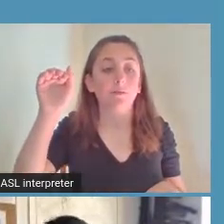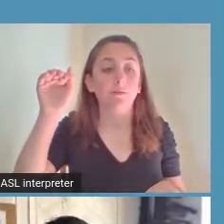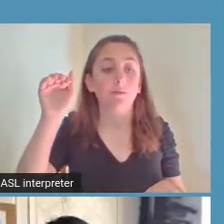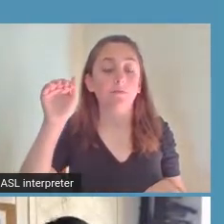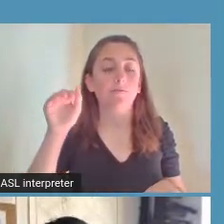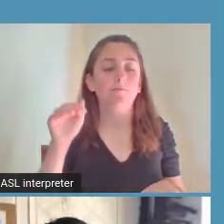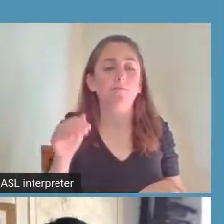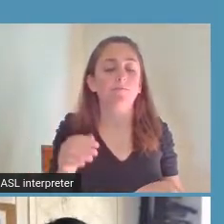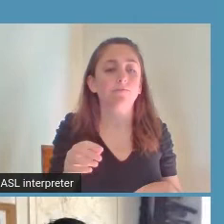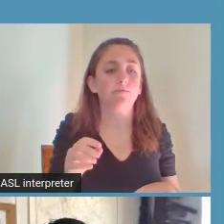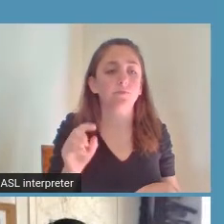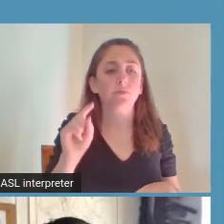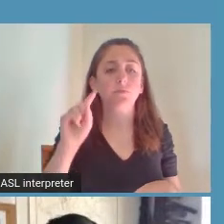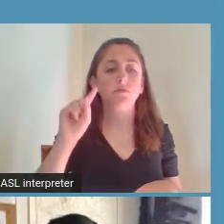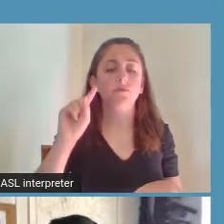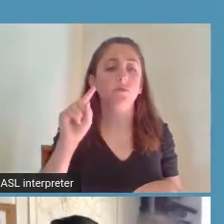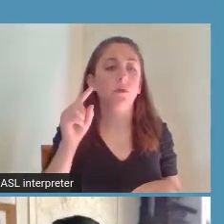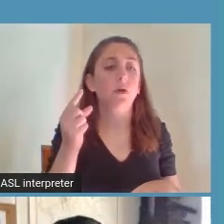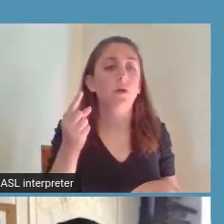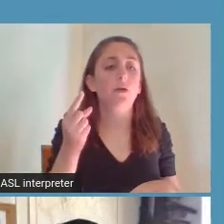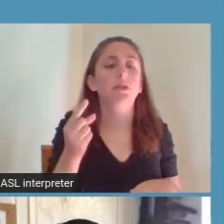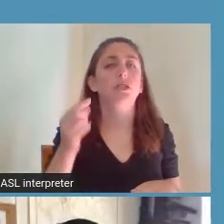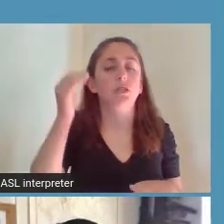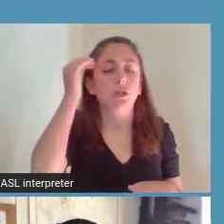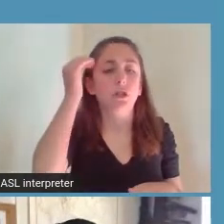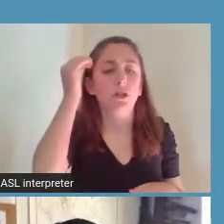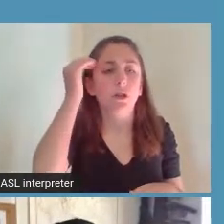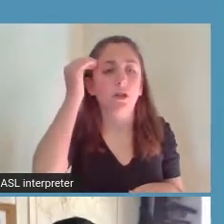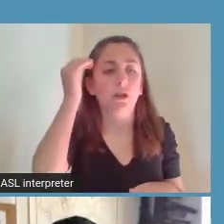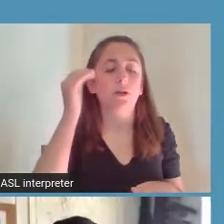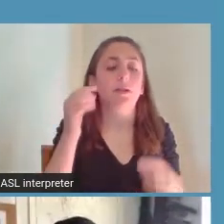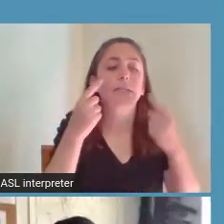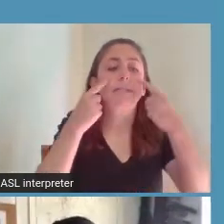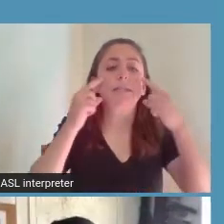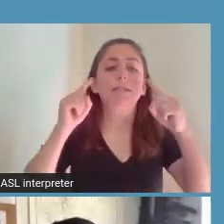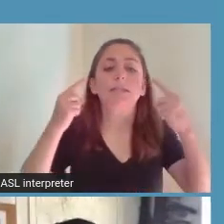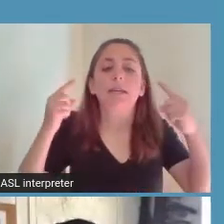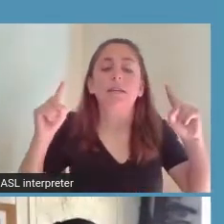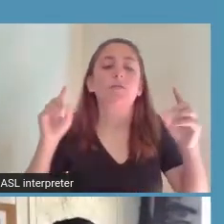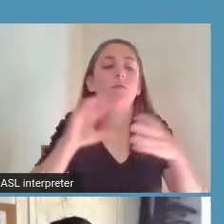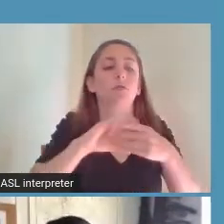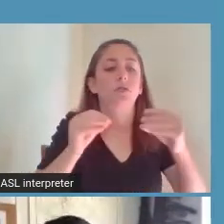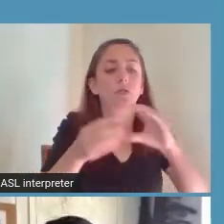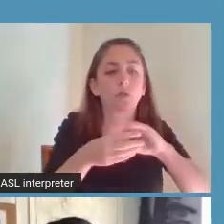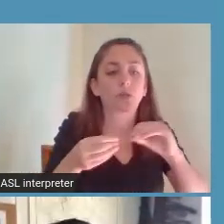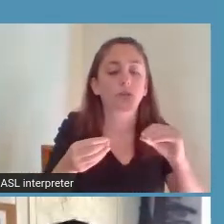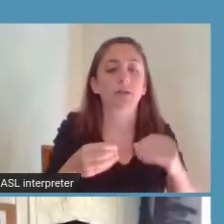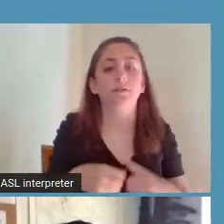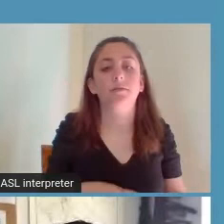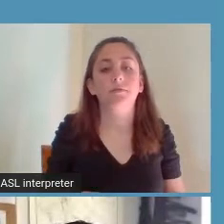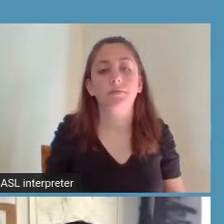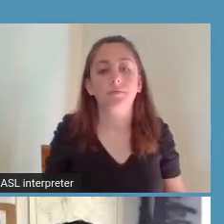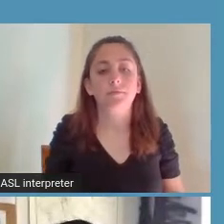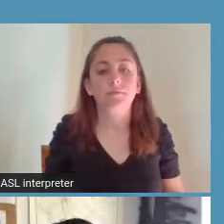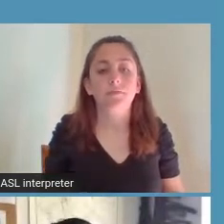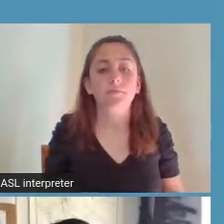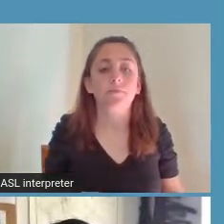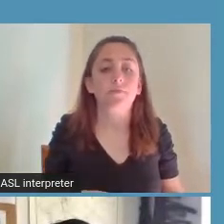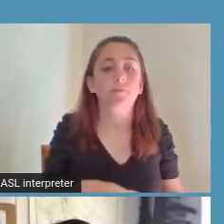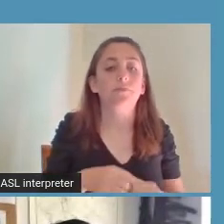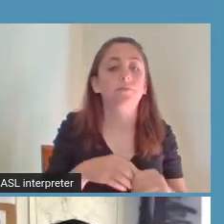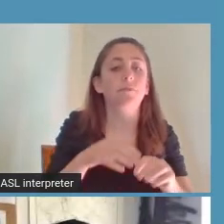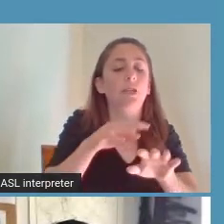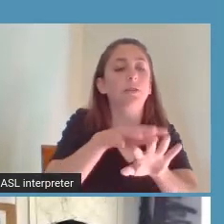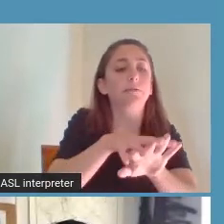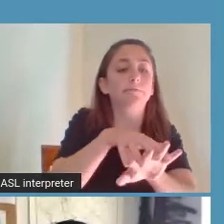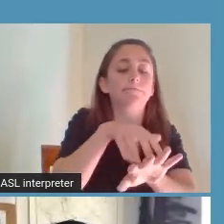to sort of the top tier success stories, and kind of felt like that's sort of what success was for Native Americans. And